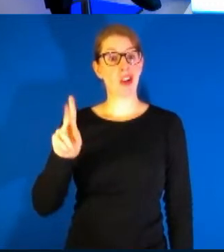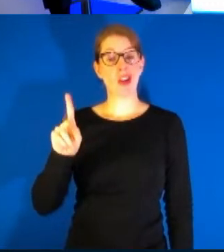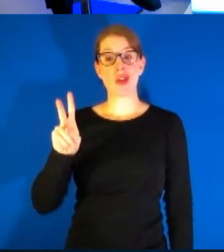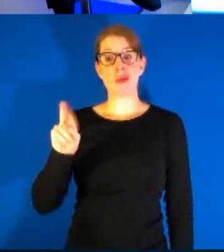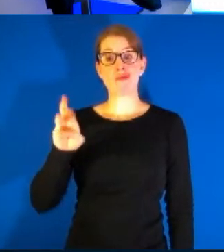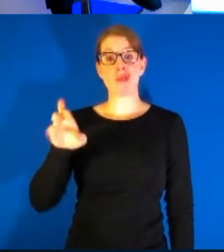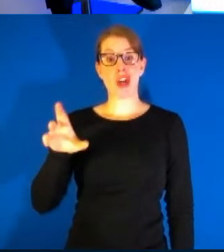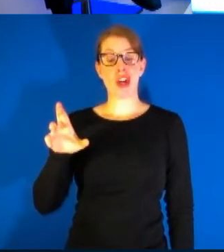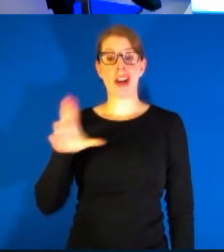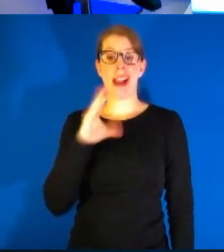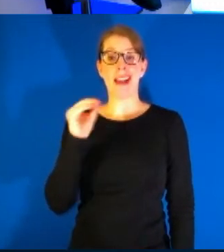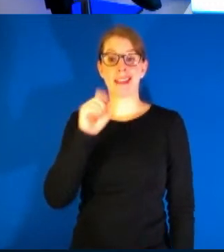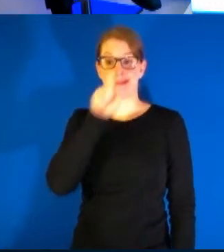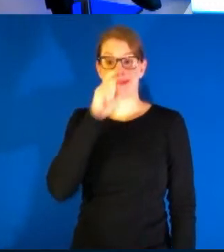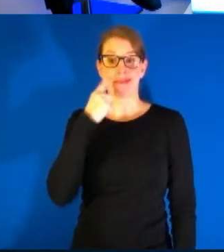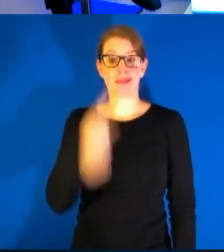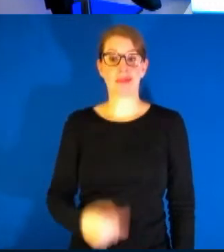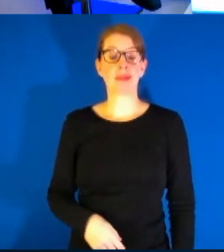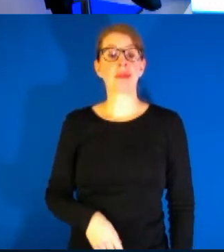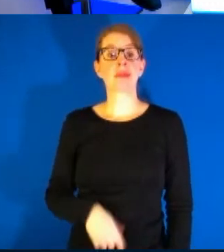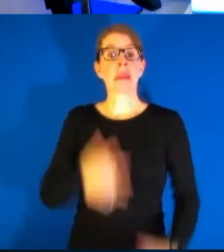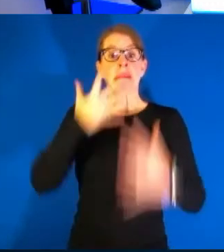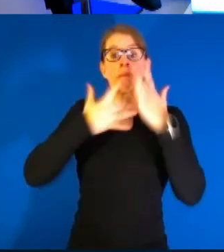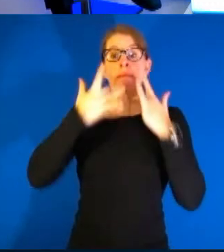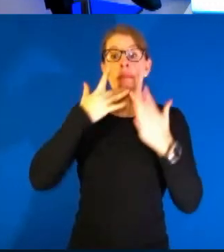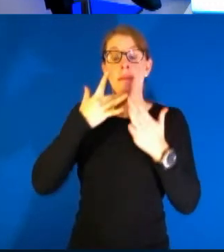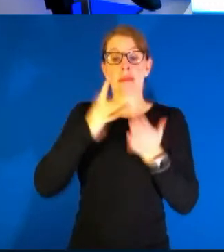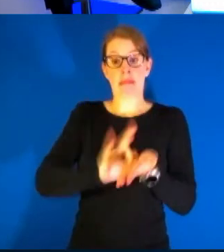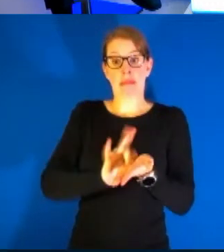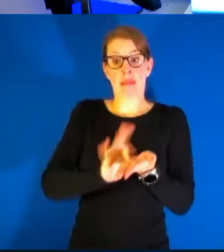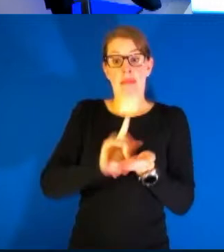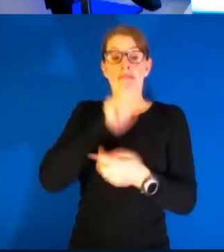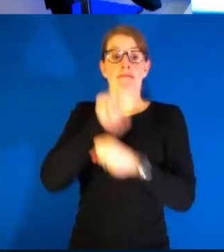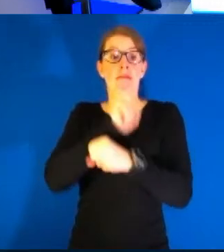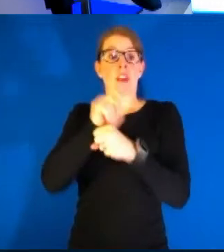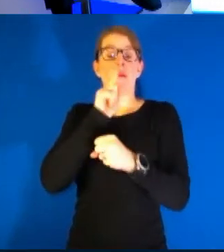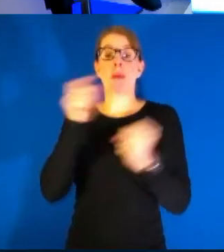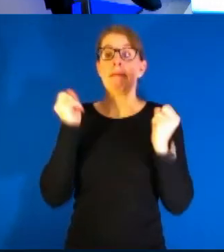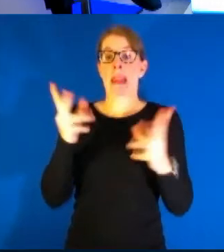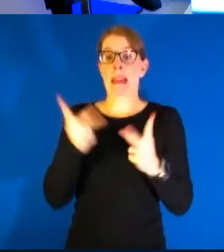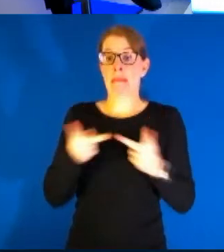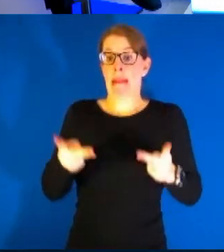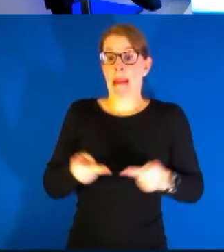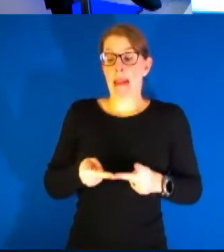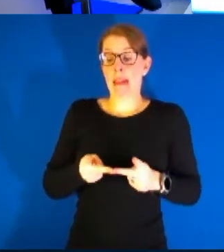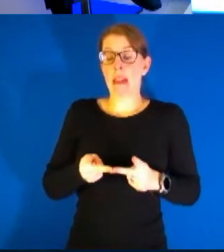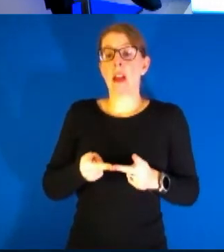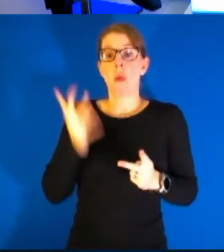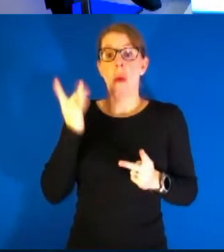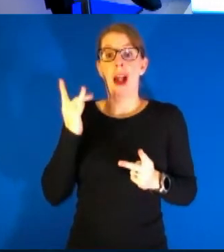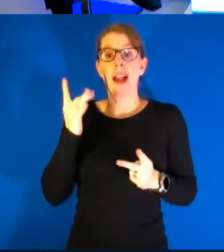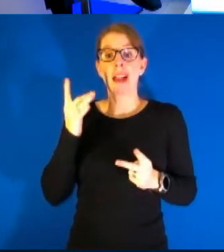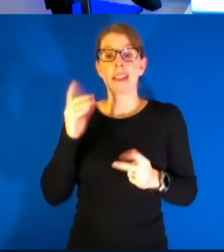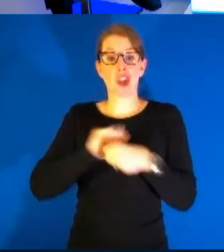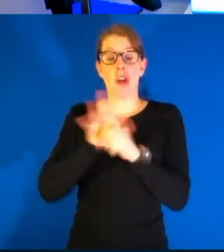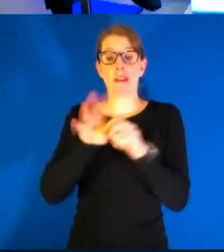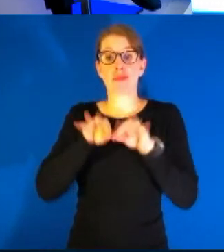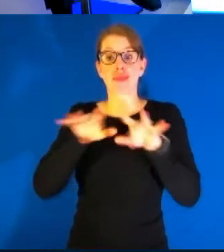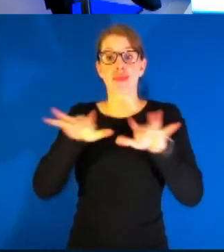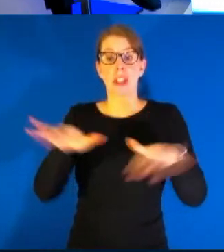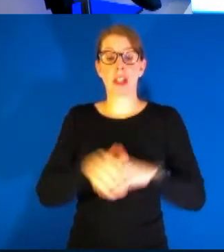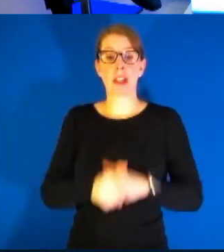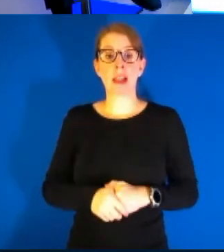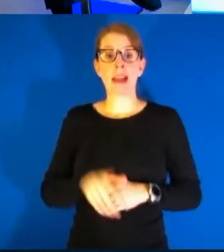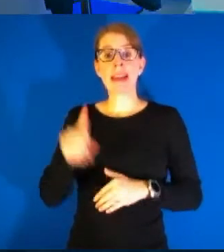so scarce medications. This is a reality in many places as the COVID surge rolls on. We've been talking about it. A recent article in the Times